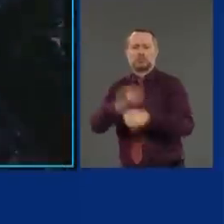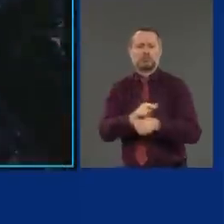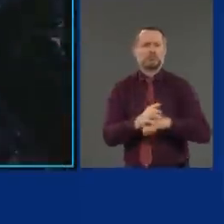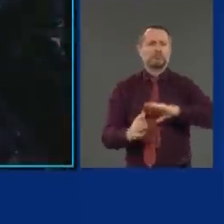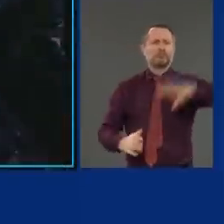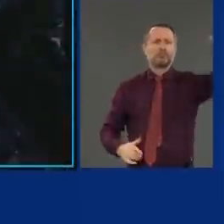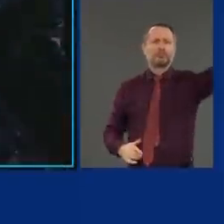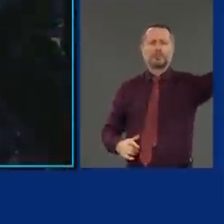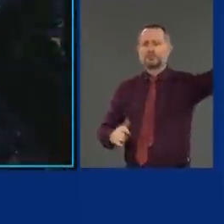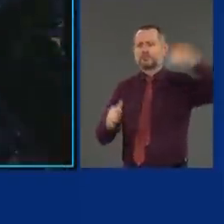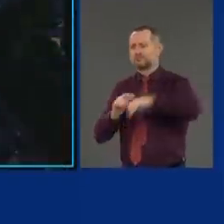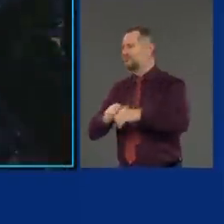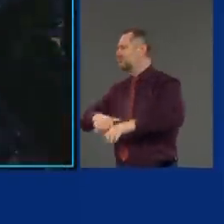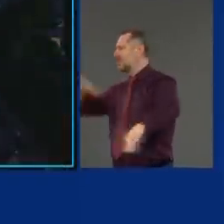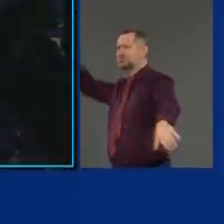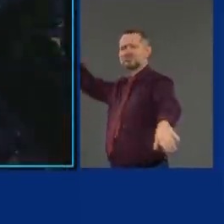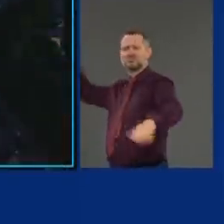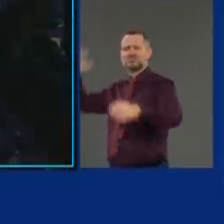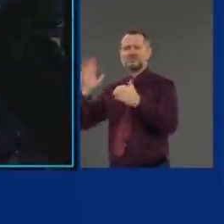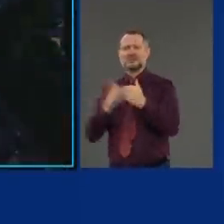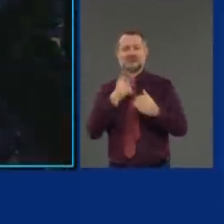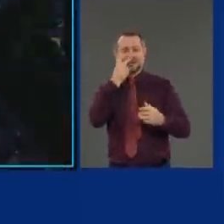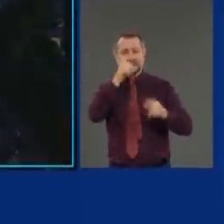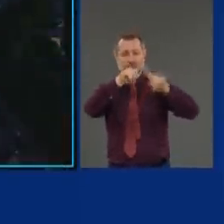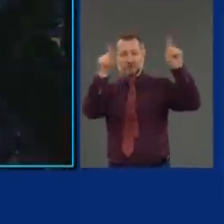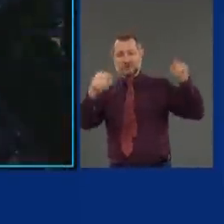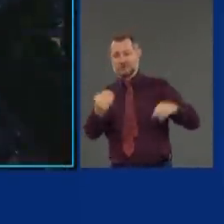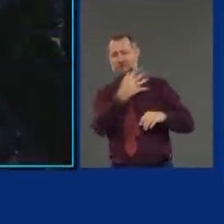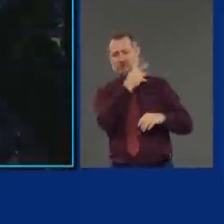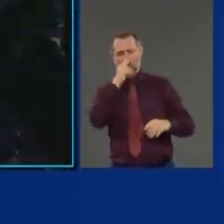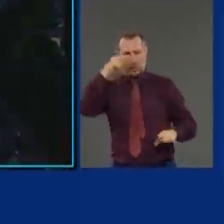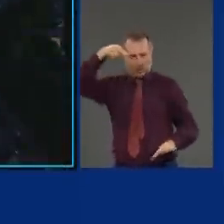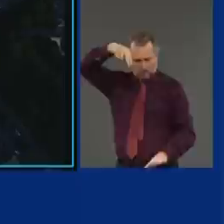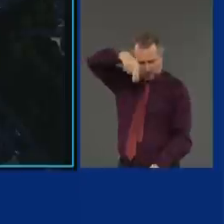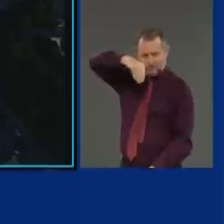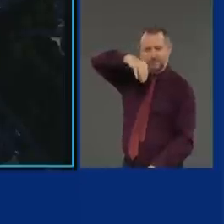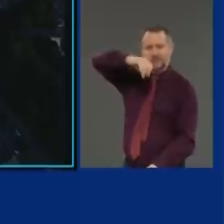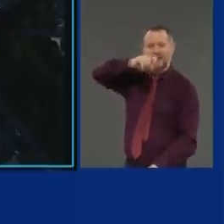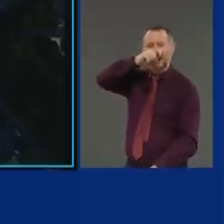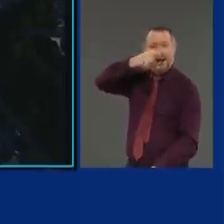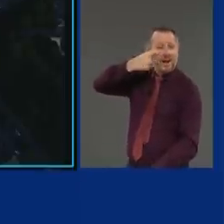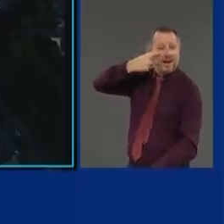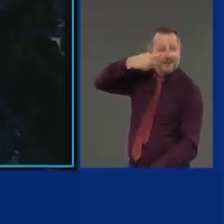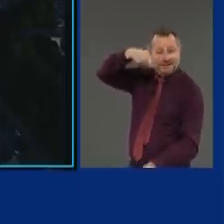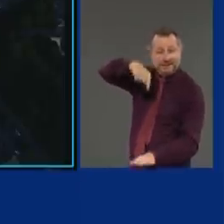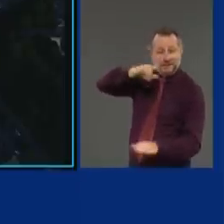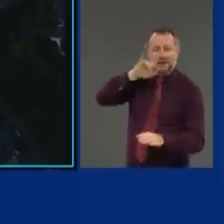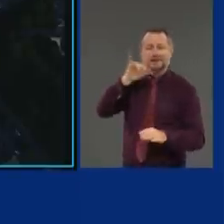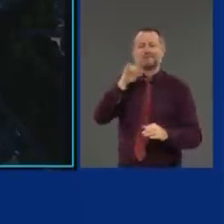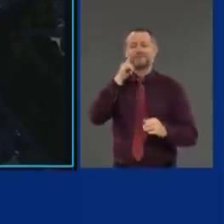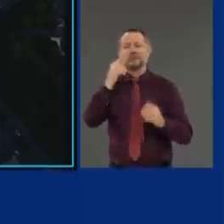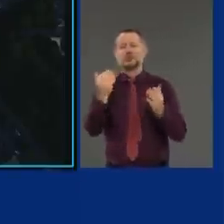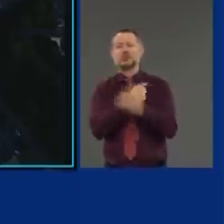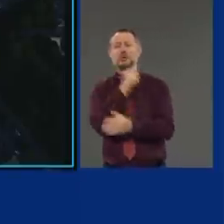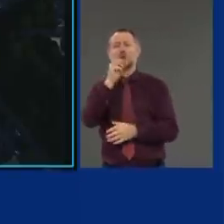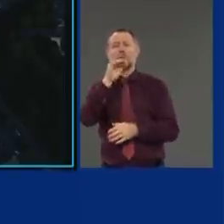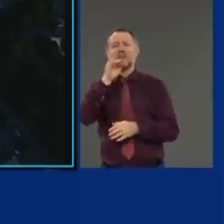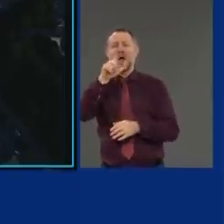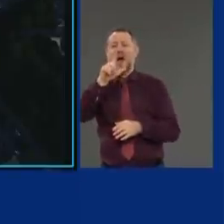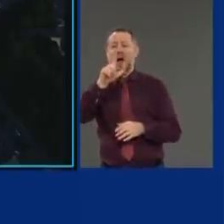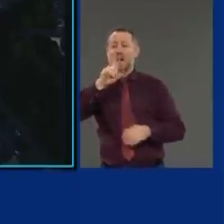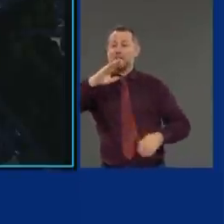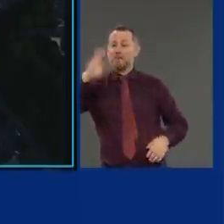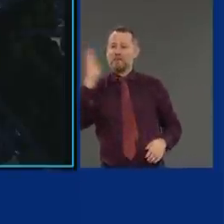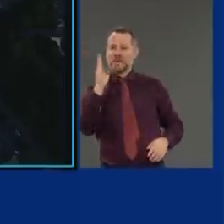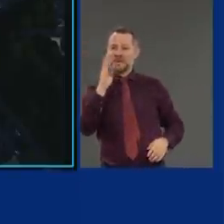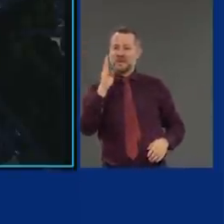the screen is the footprint of the entire new airport with the new Terminal B arrivals and departures hall, where we are right now, highlighted